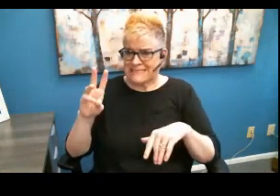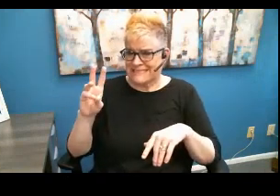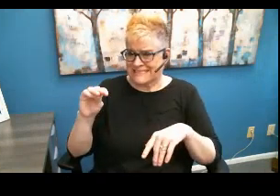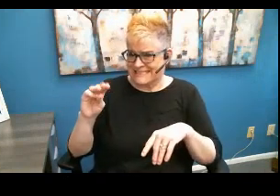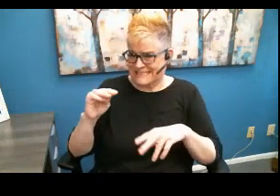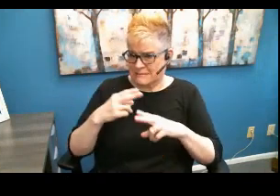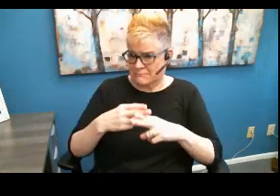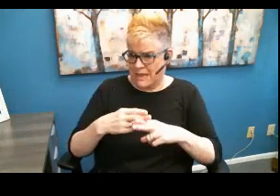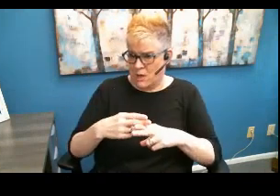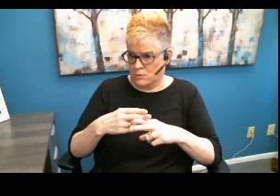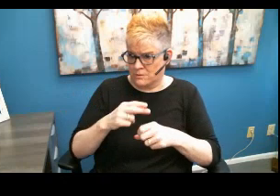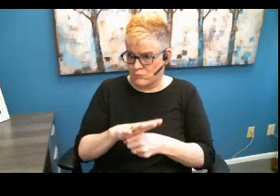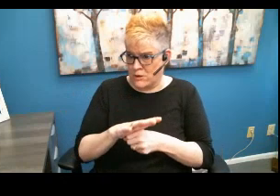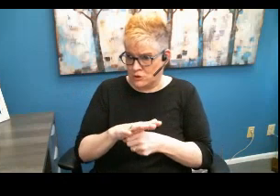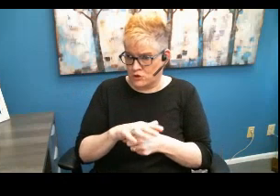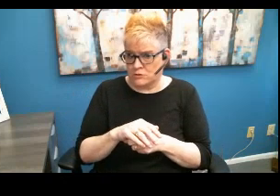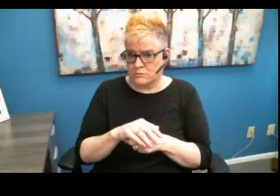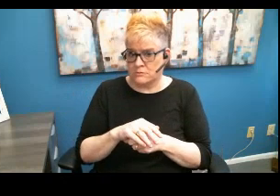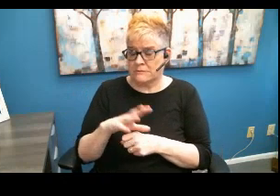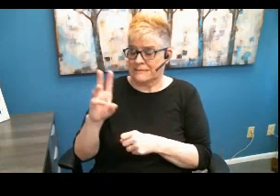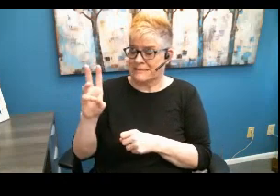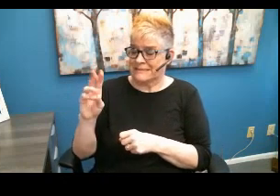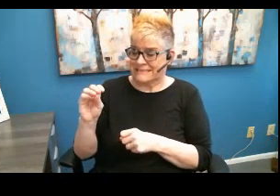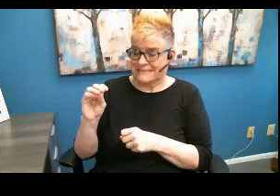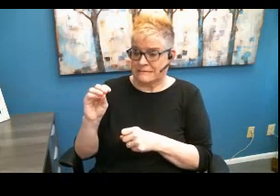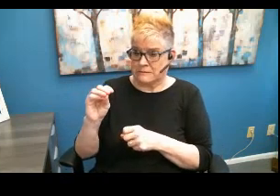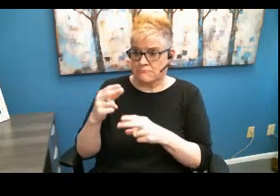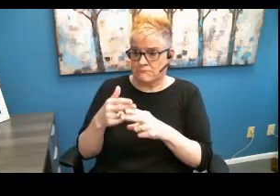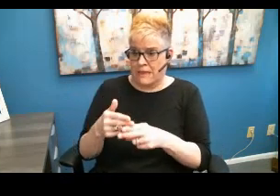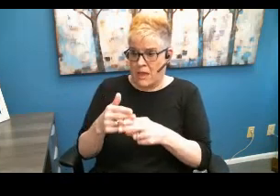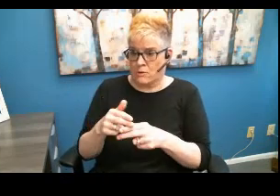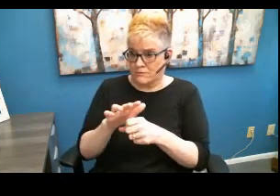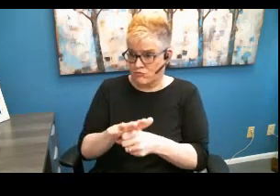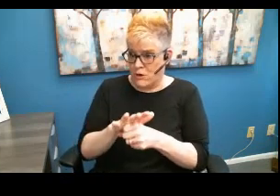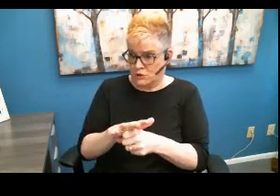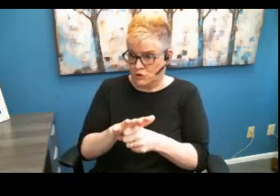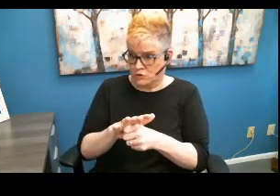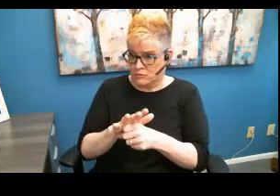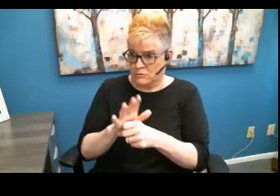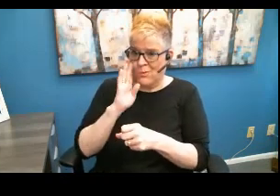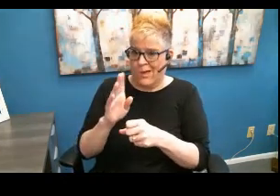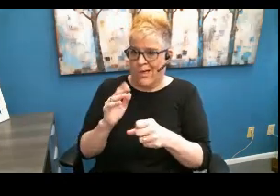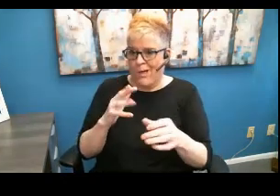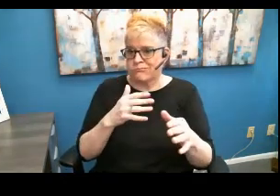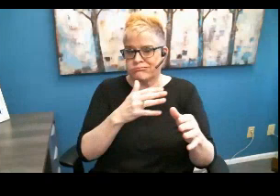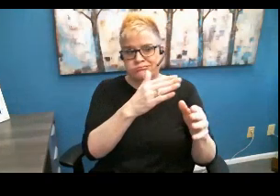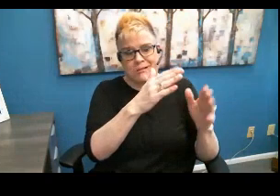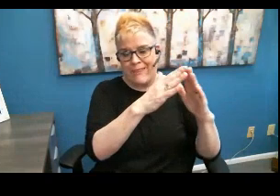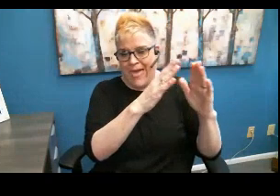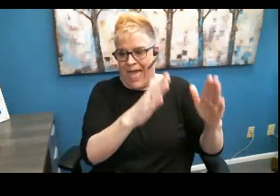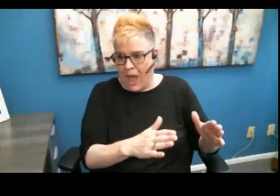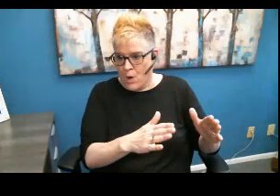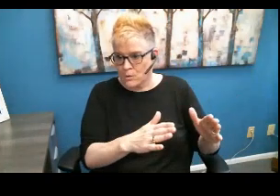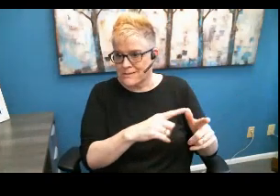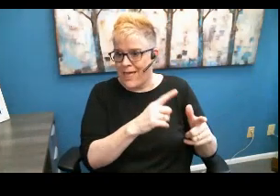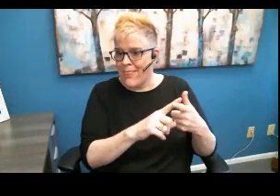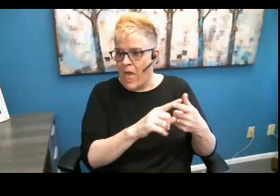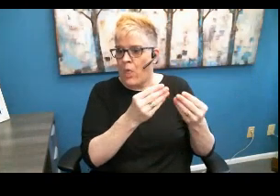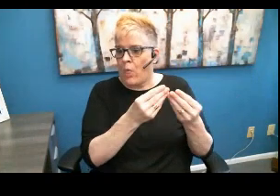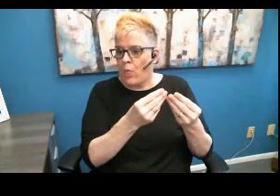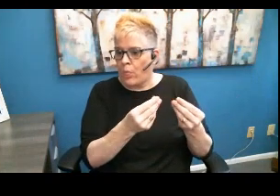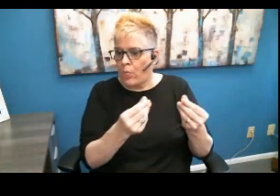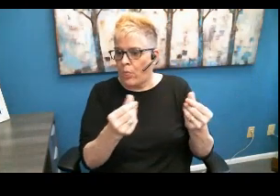pressure. And then that 60 pounds of pressure will go up to the house and then get regulated down again when